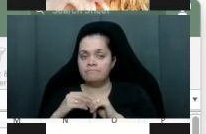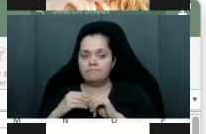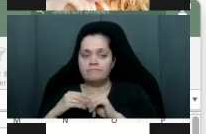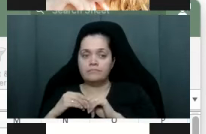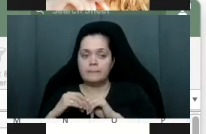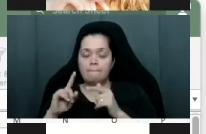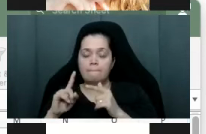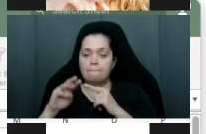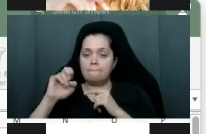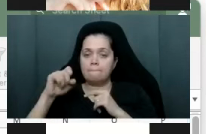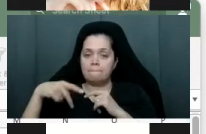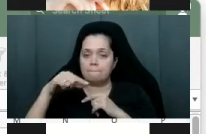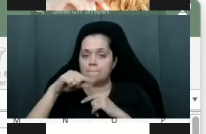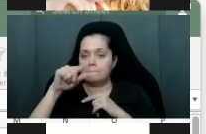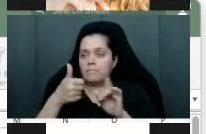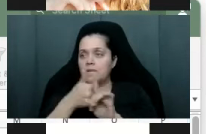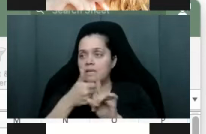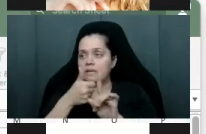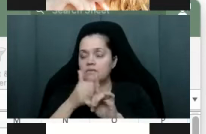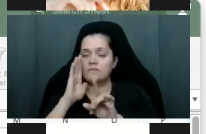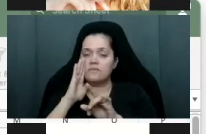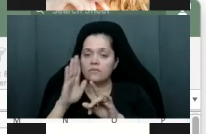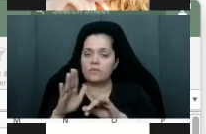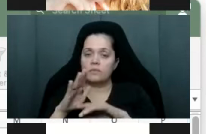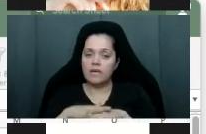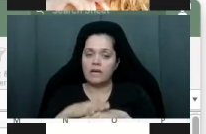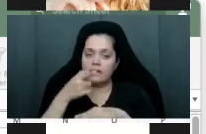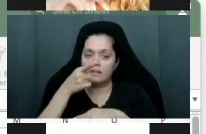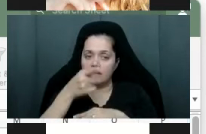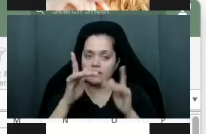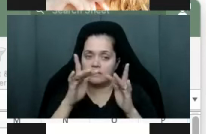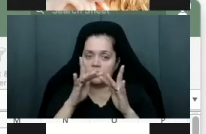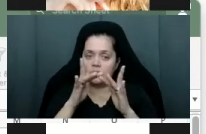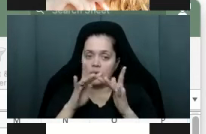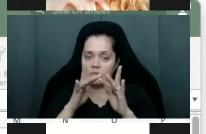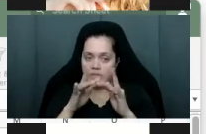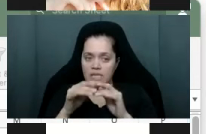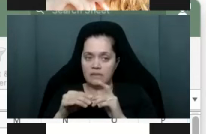And the map quiz itself will be on this website,